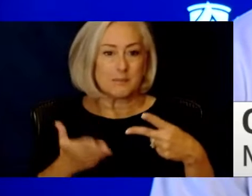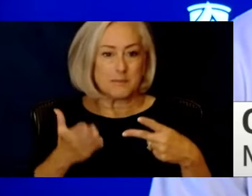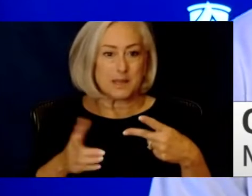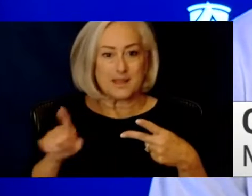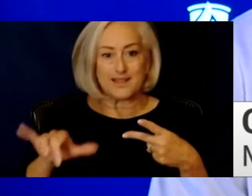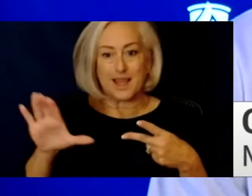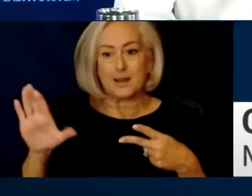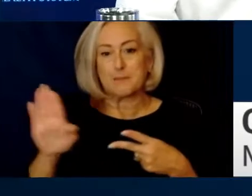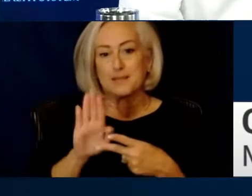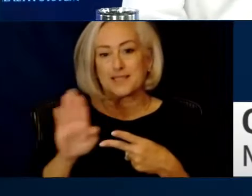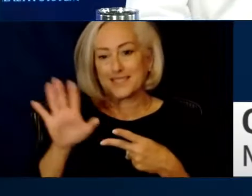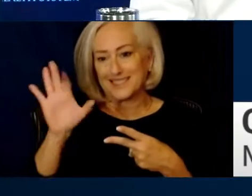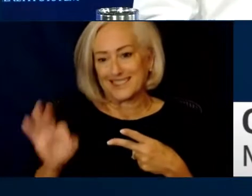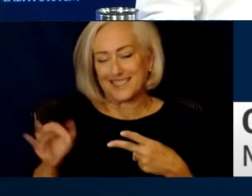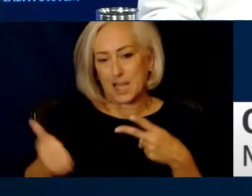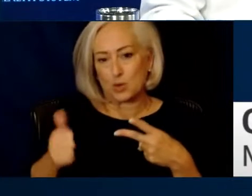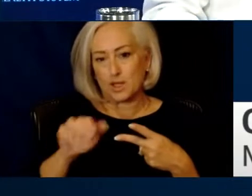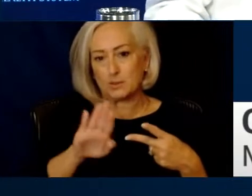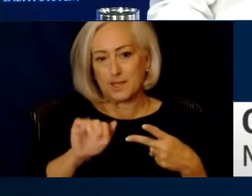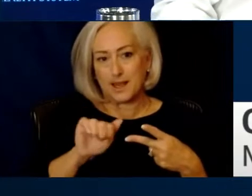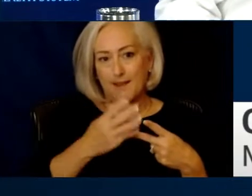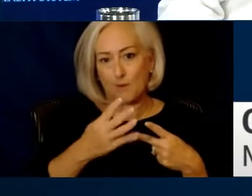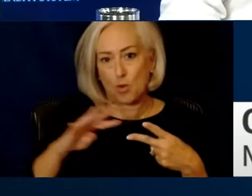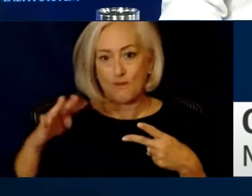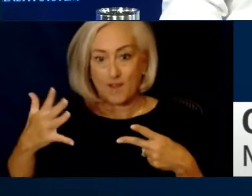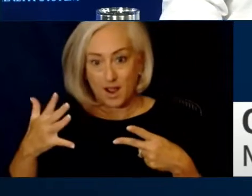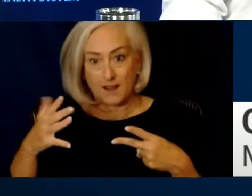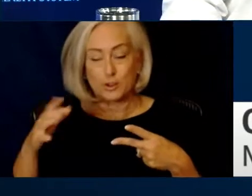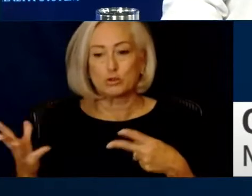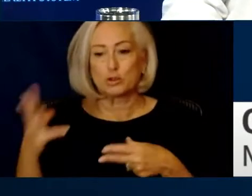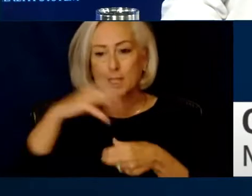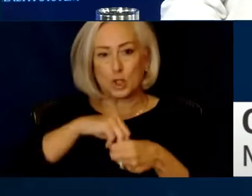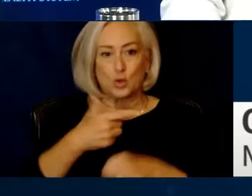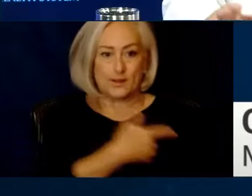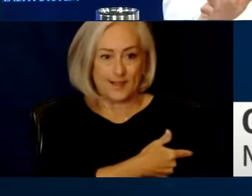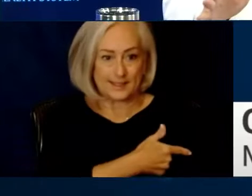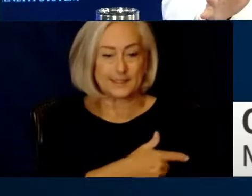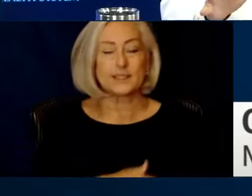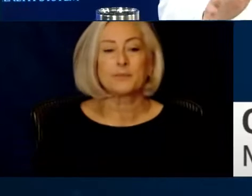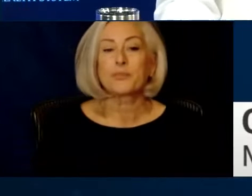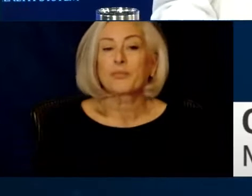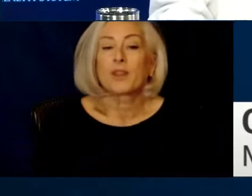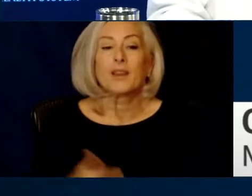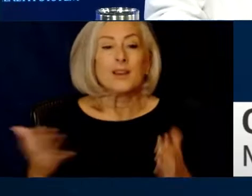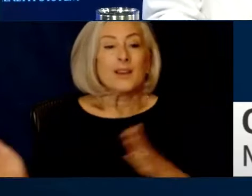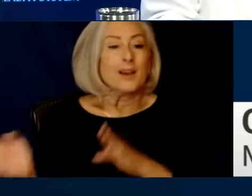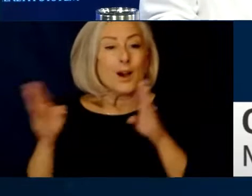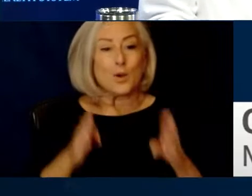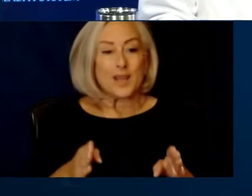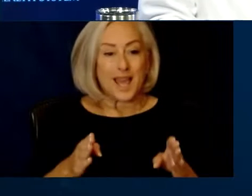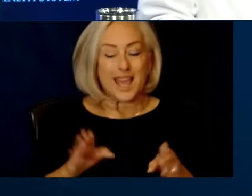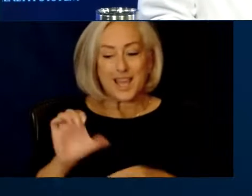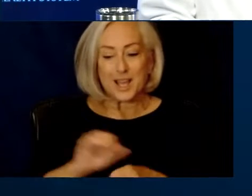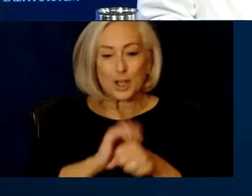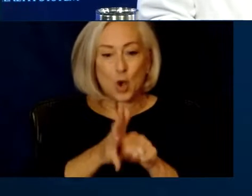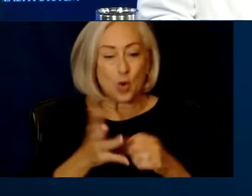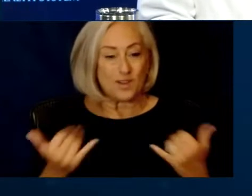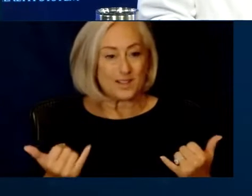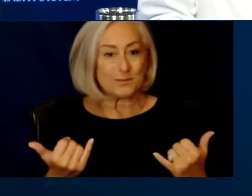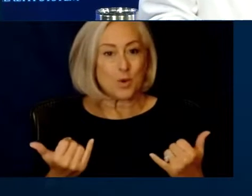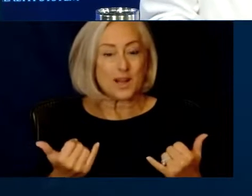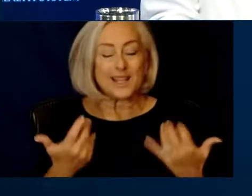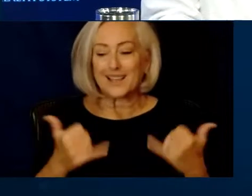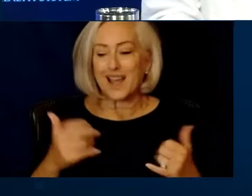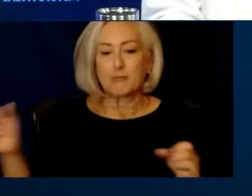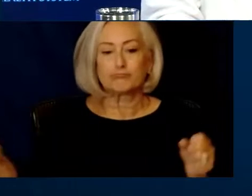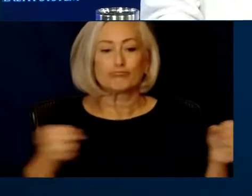Yeah, interesting. It'll be an interesting time to see how these goes. Okay, well, we're back on the topic of COVID this morning, as you can see. Let's bring in our